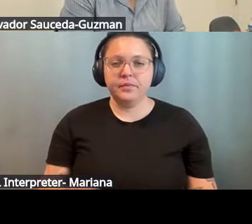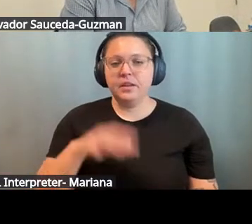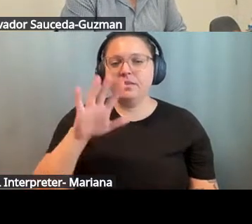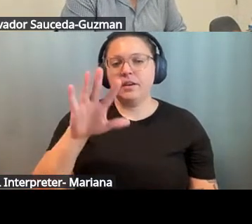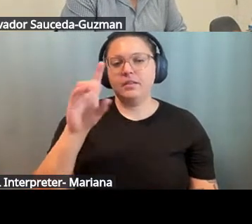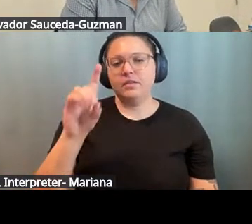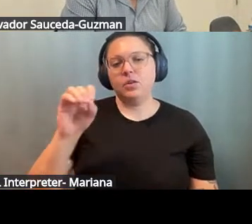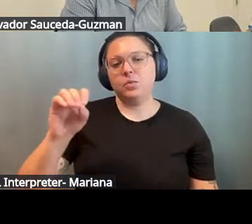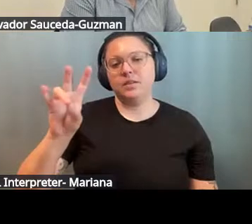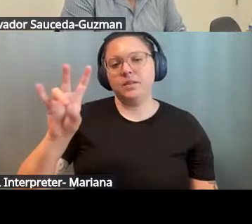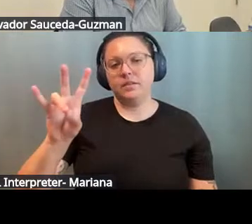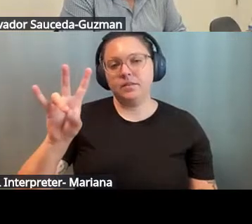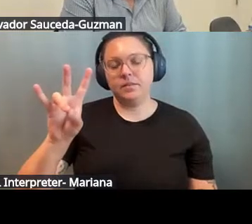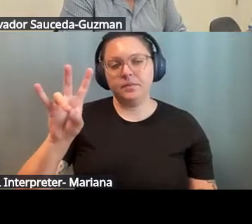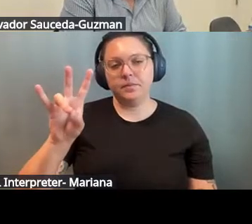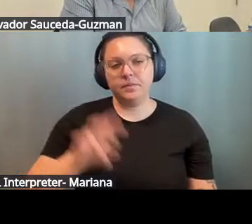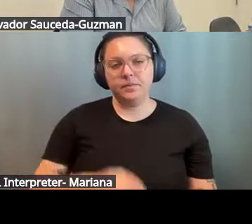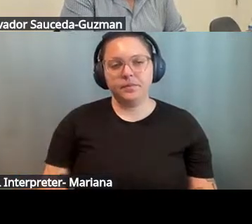5D07,